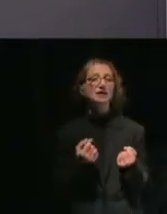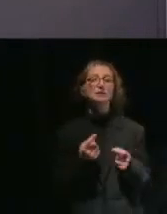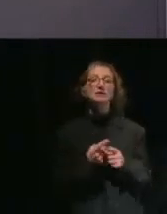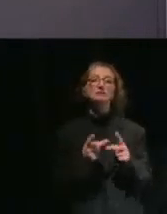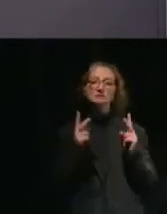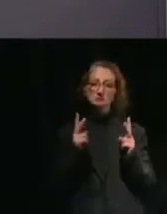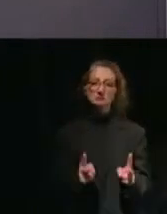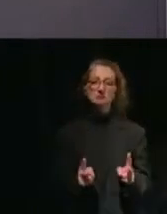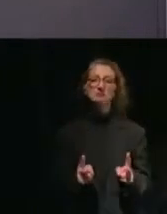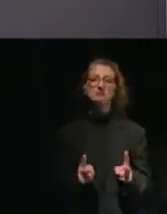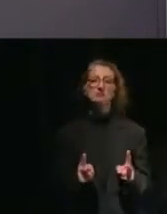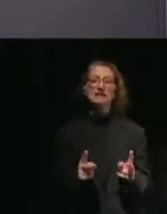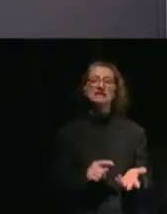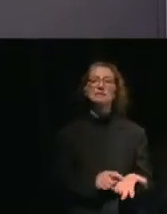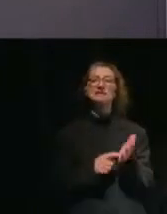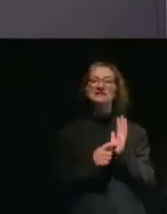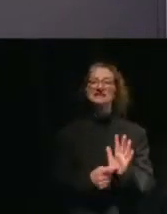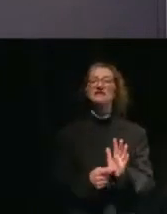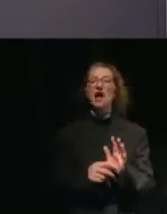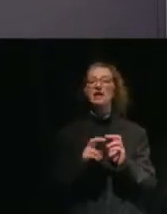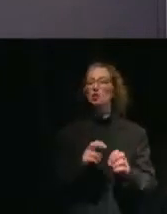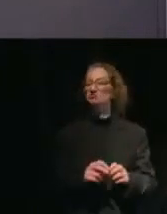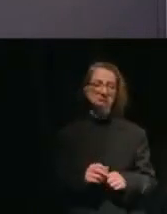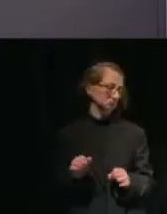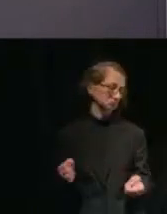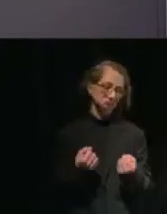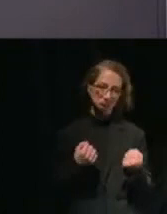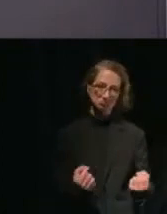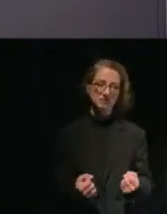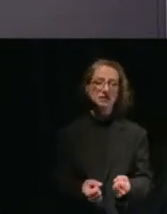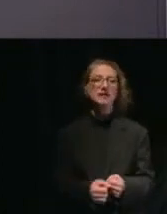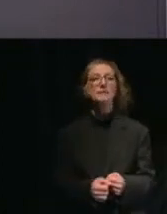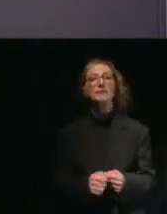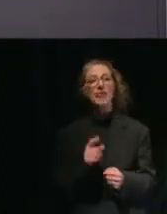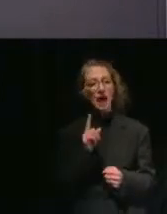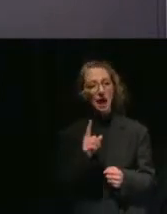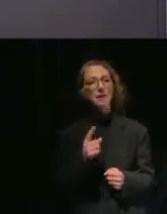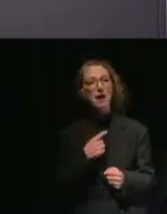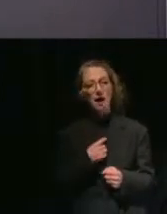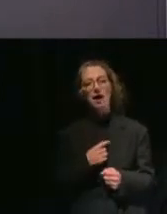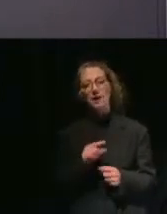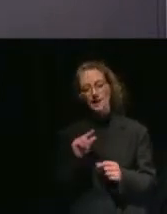some methodical tools that should help us with the to make quantitative statements.